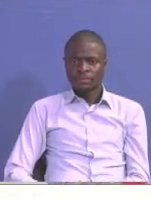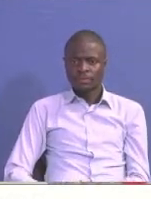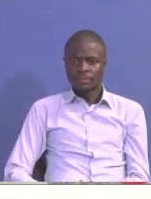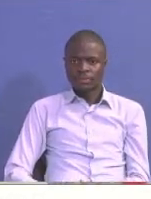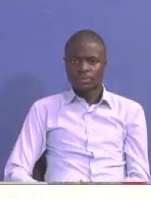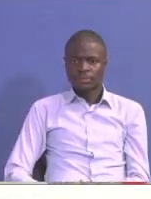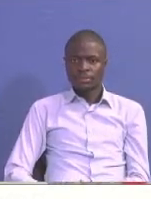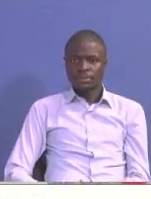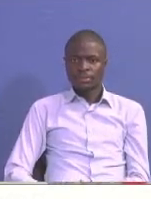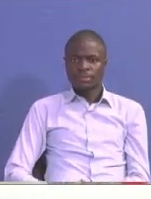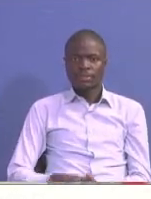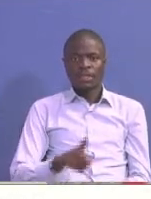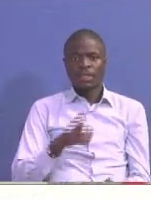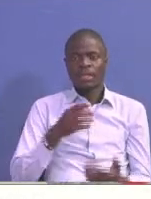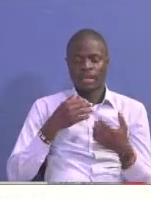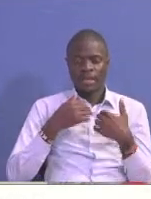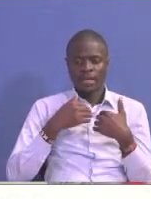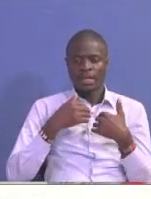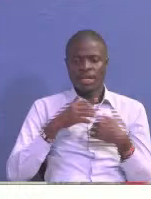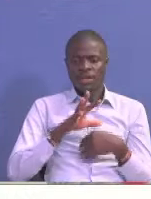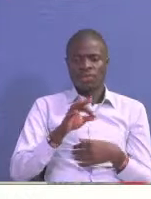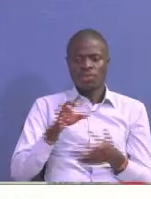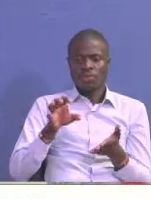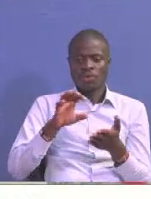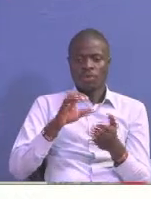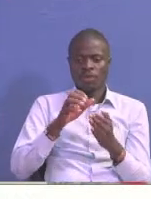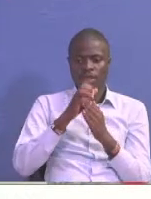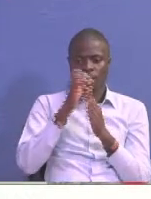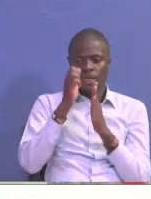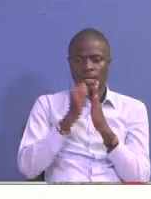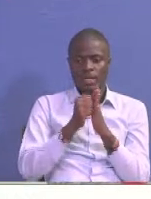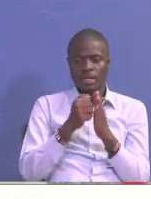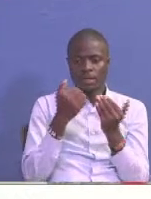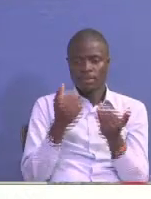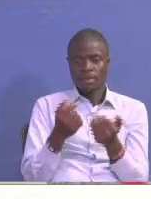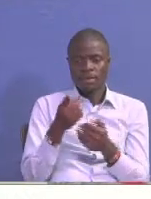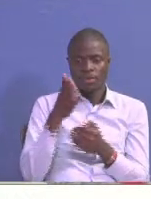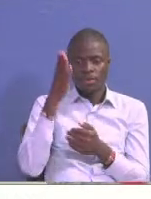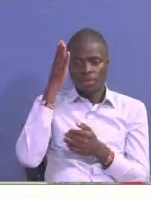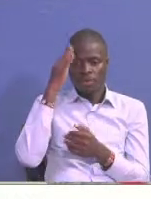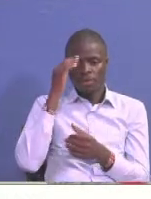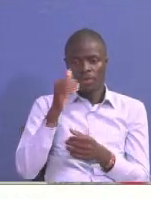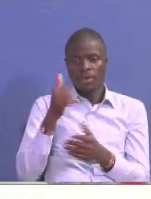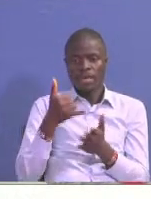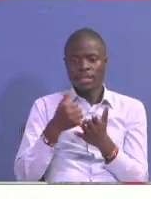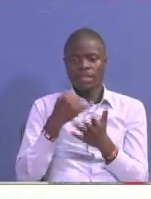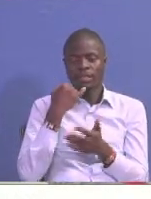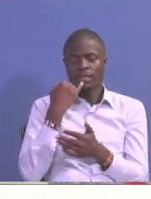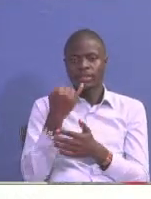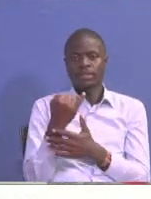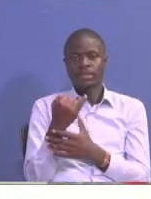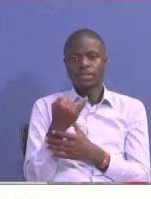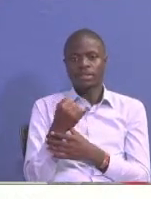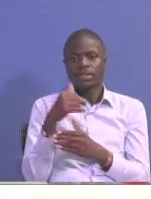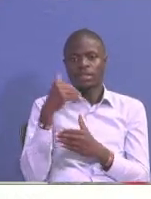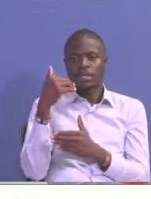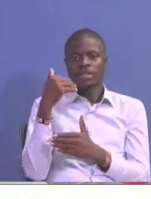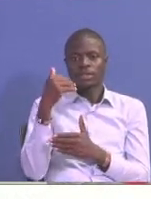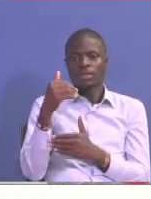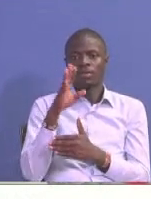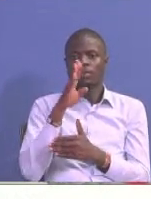They took over the leadership, and now you know where Singapore is. It's always been on